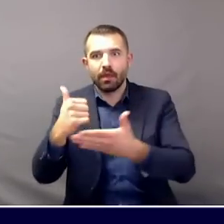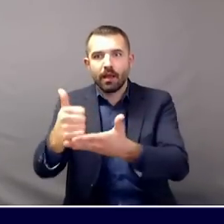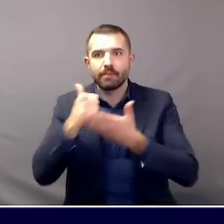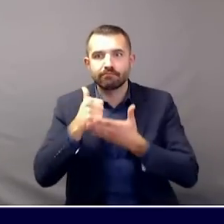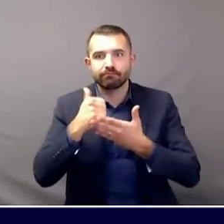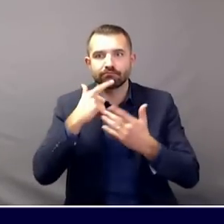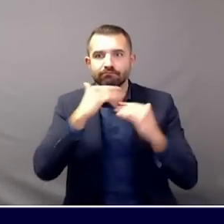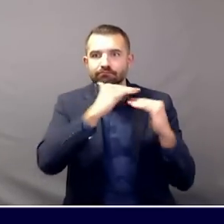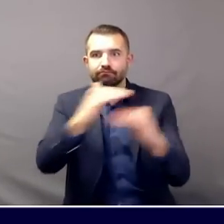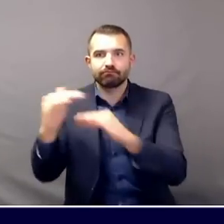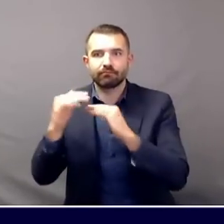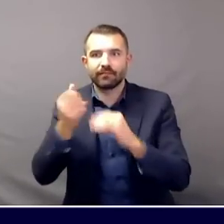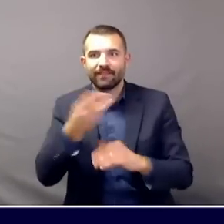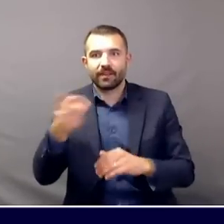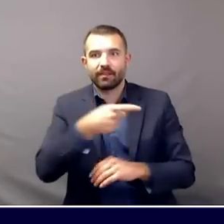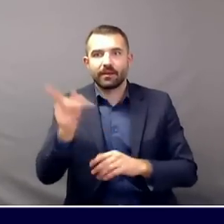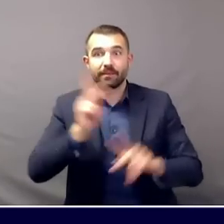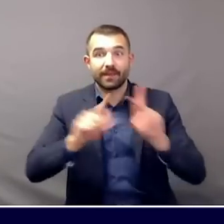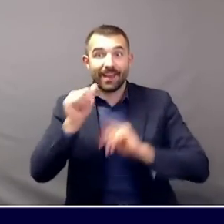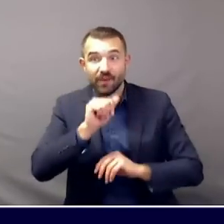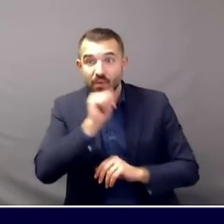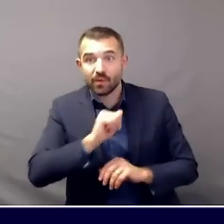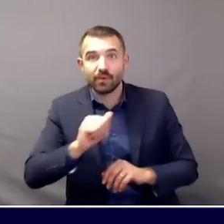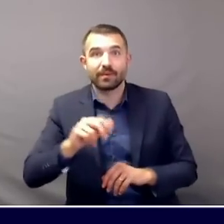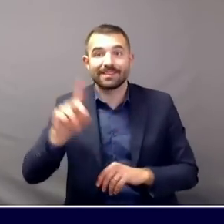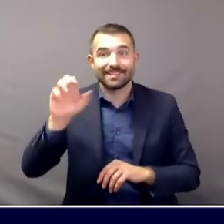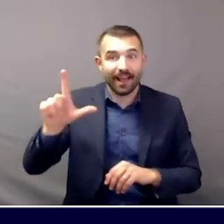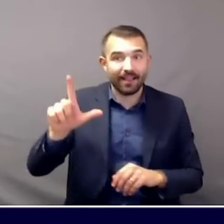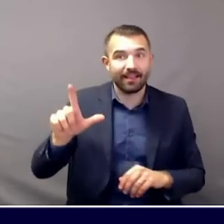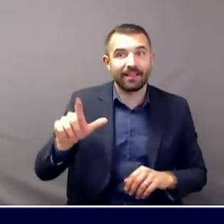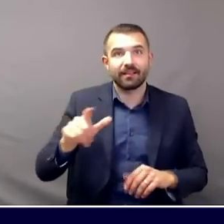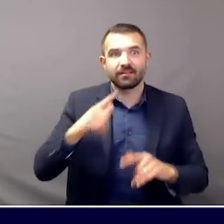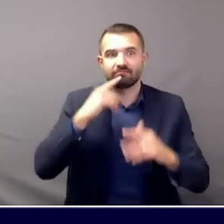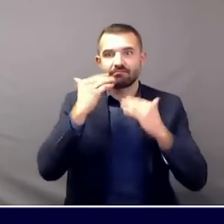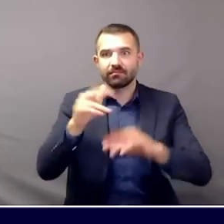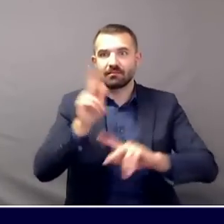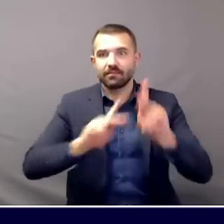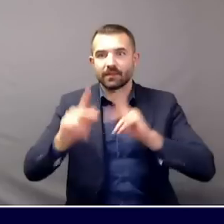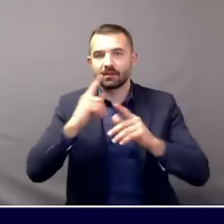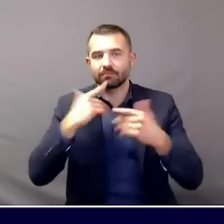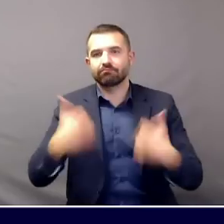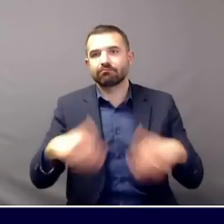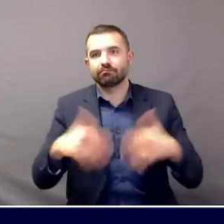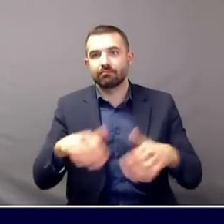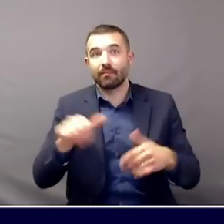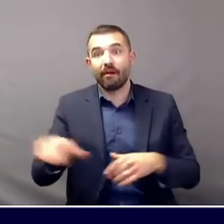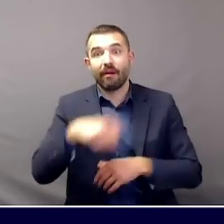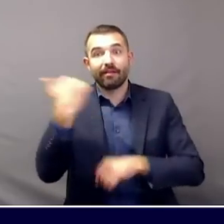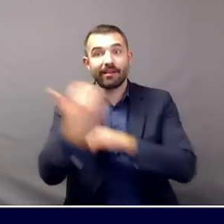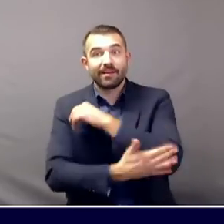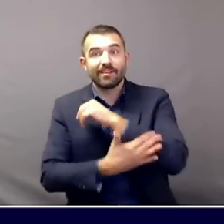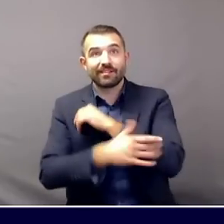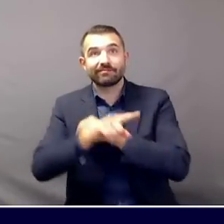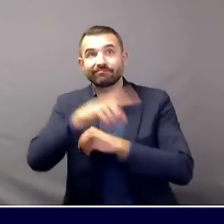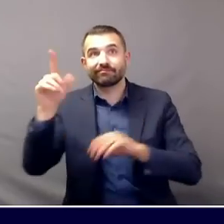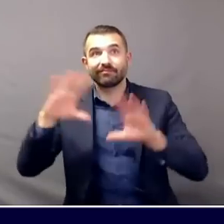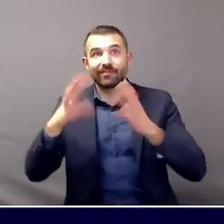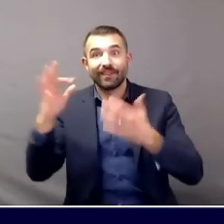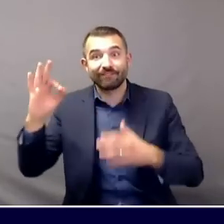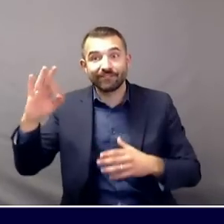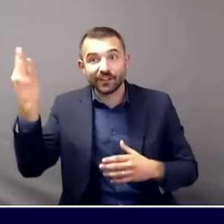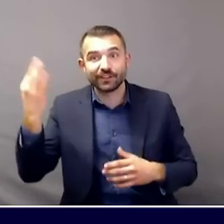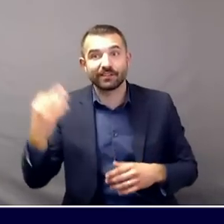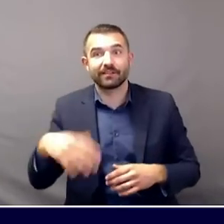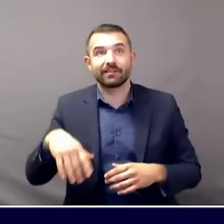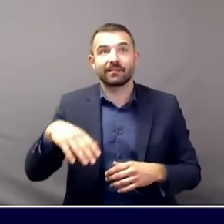evidence from Belgium, from Ireland, and France, which also instituted similar measures and started to see a plateauing, and at least in